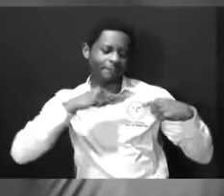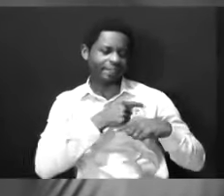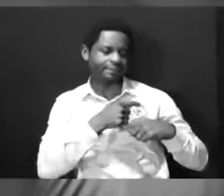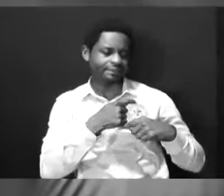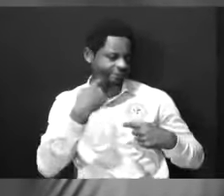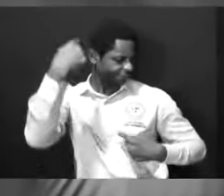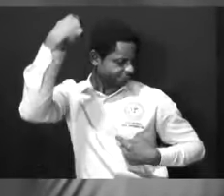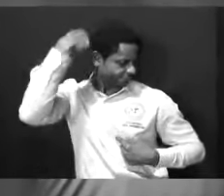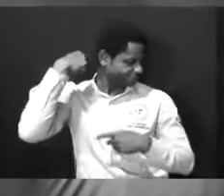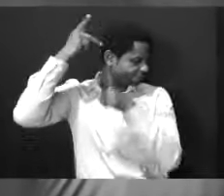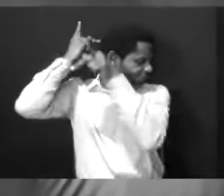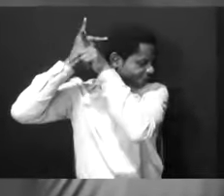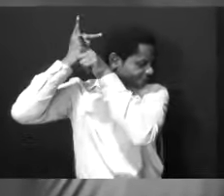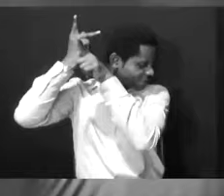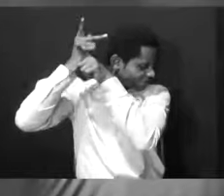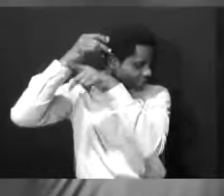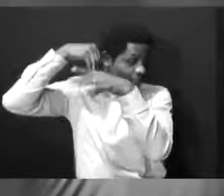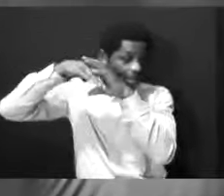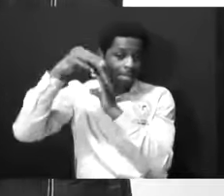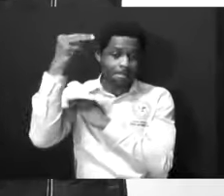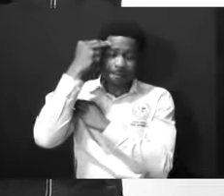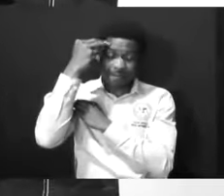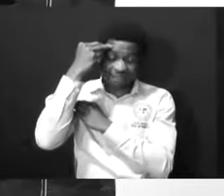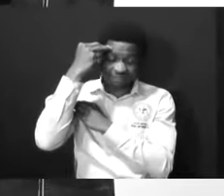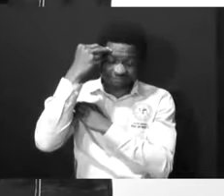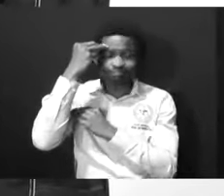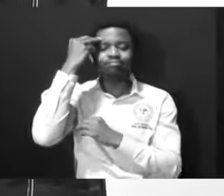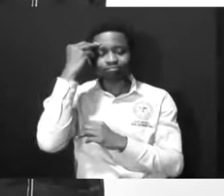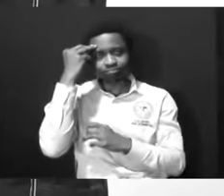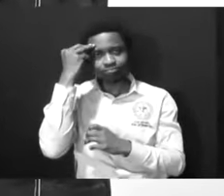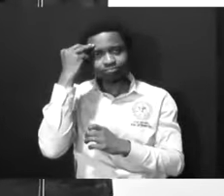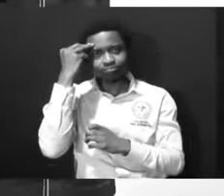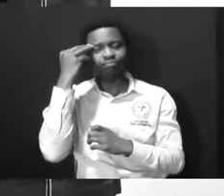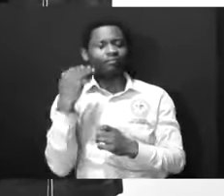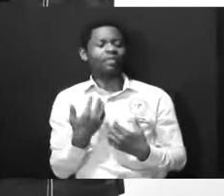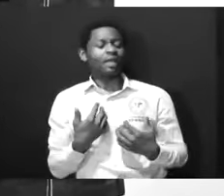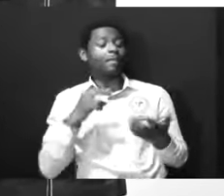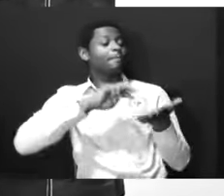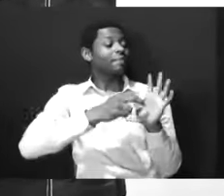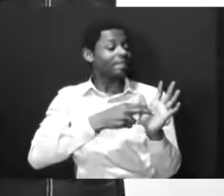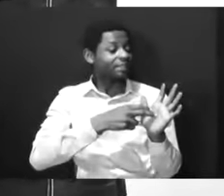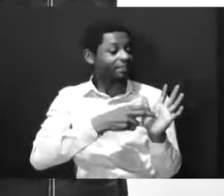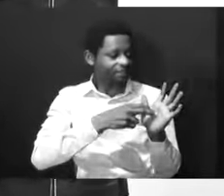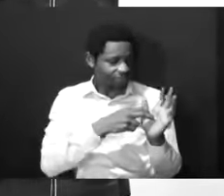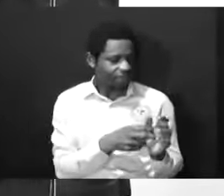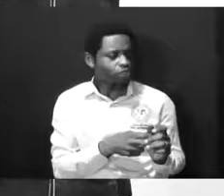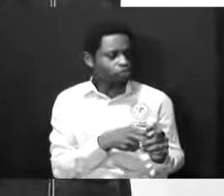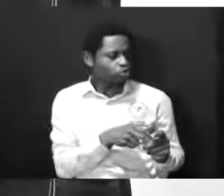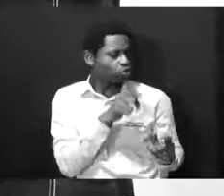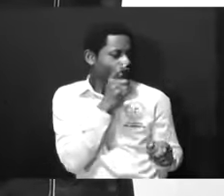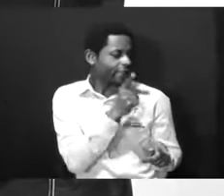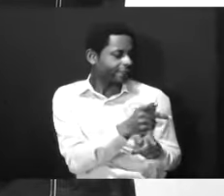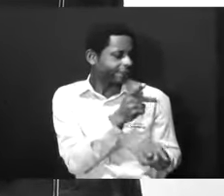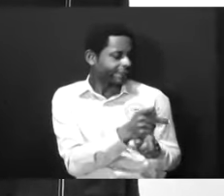mind, then you are graduating from just bearing a grudge to nursing the grudge.